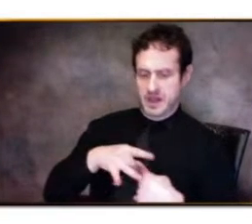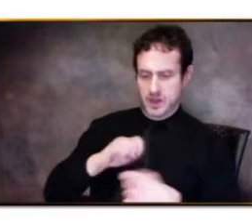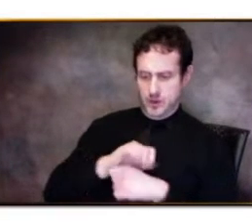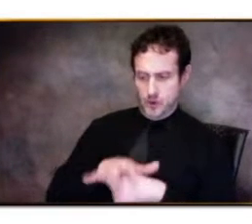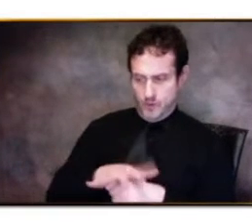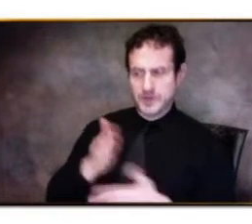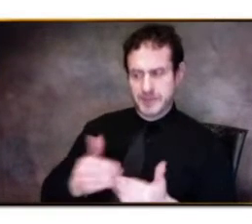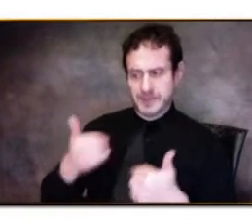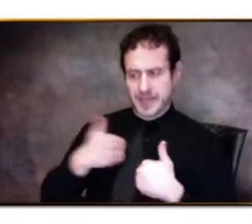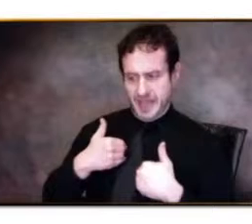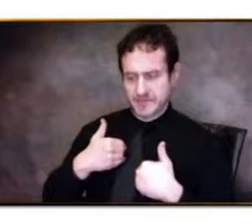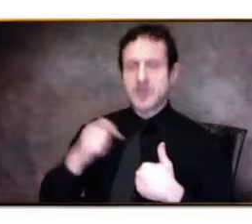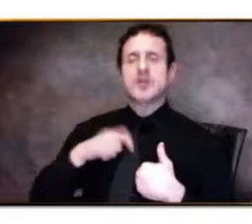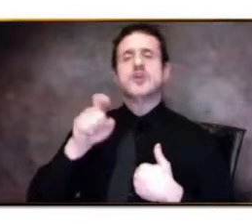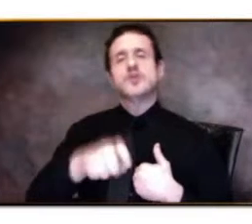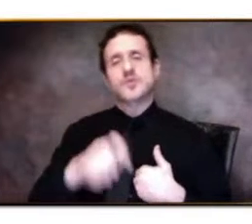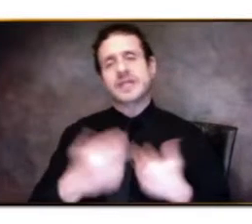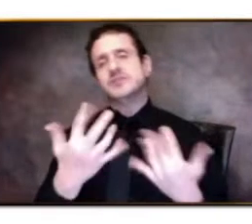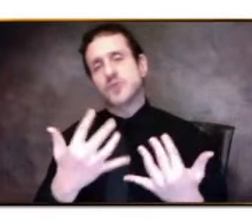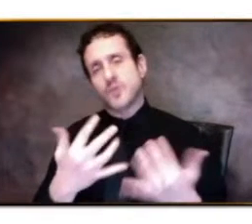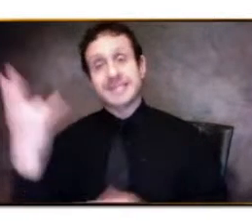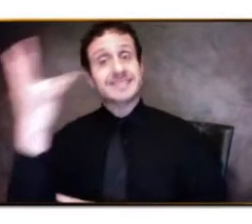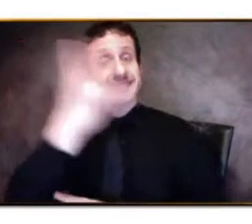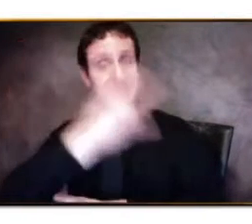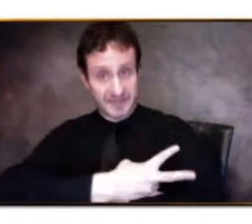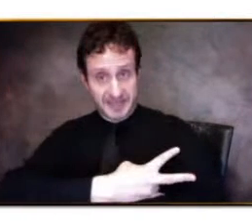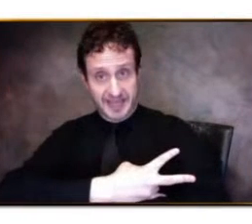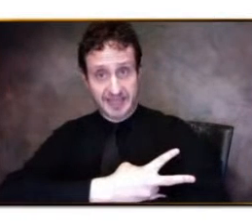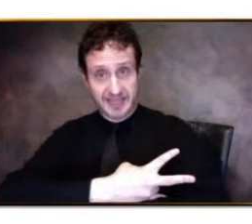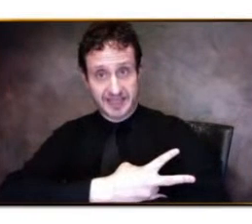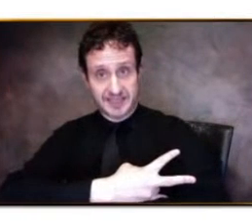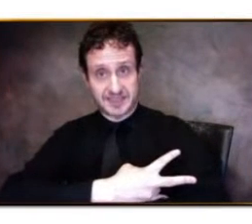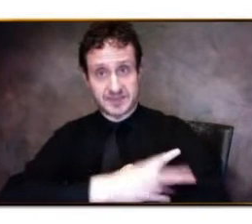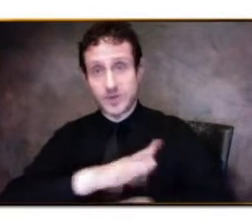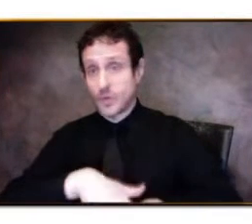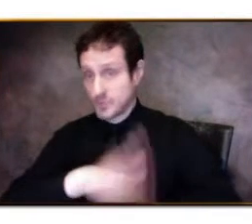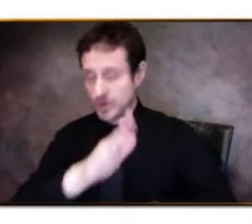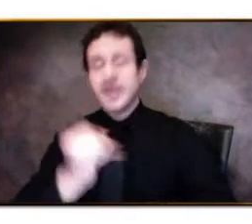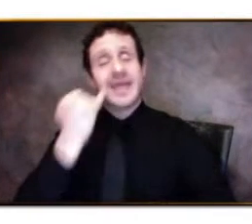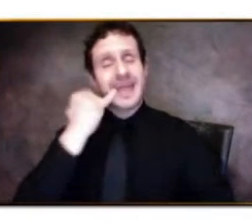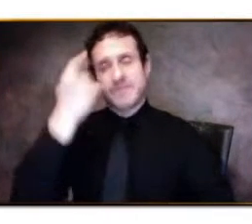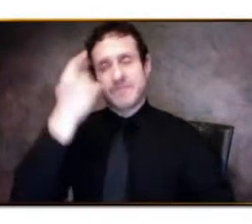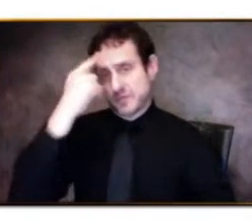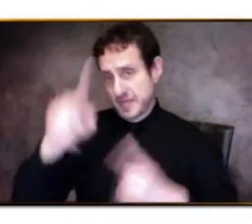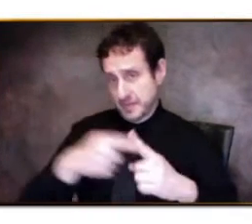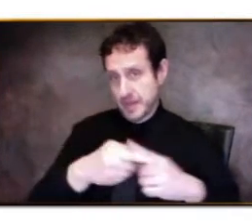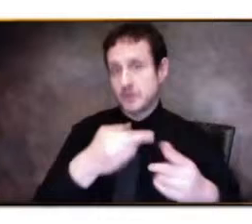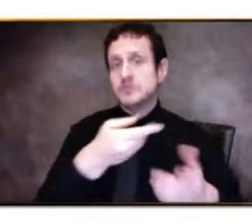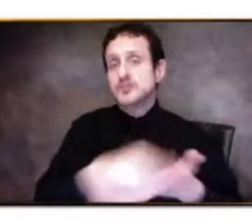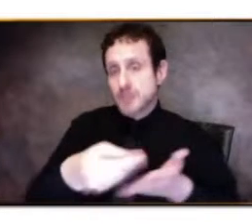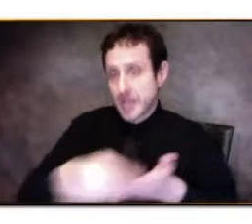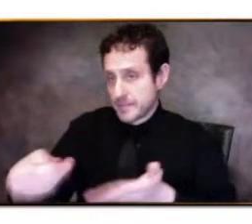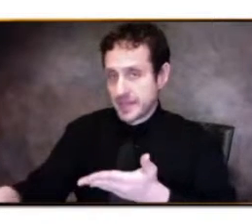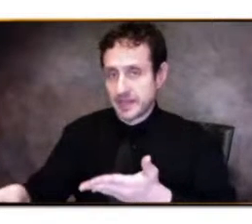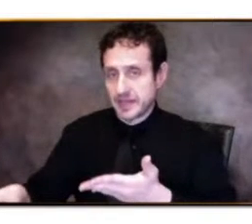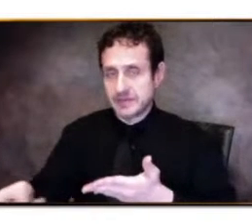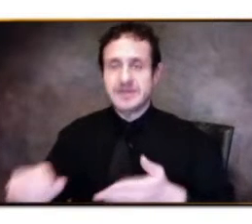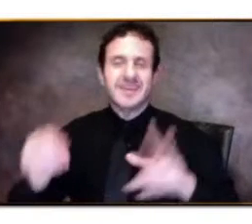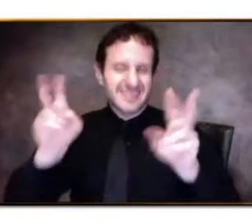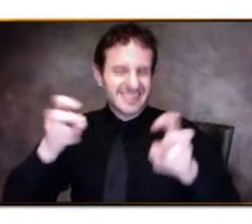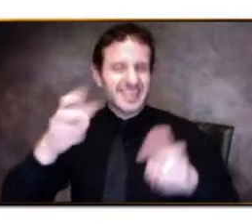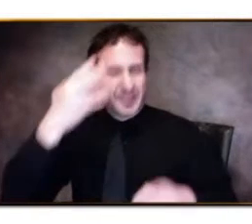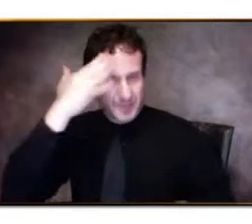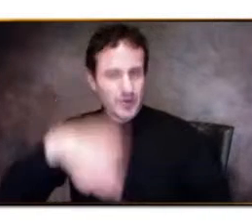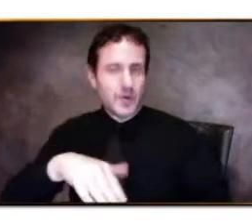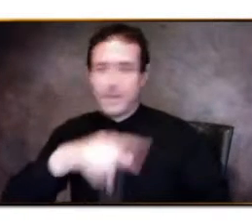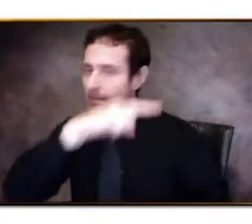to get tested. And as the governor said, if you're thinking of shopping, if you're shopping on Black Friday, don't forget your local